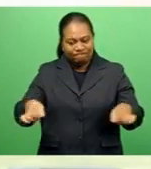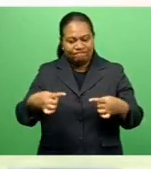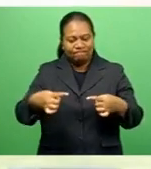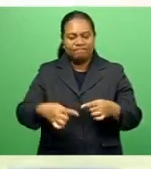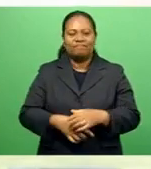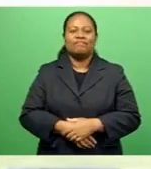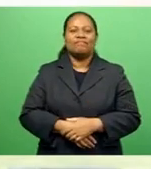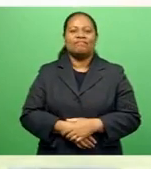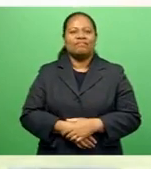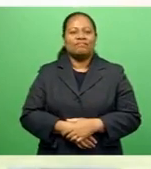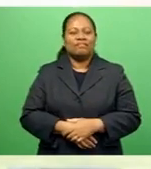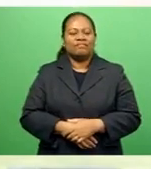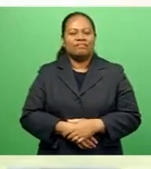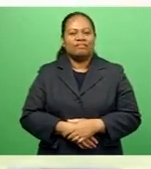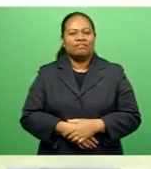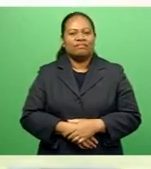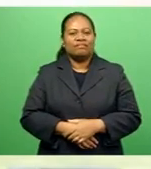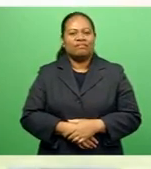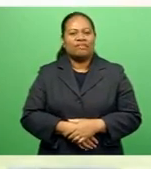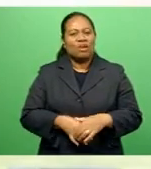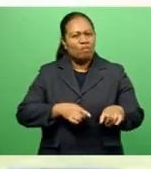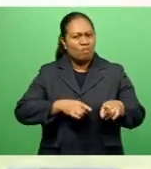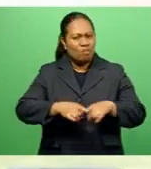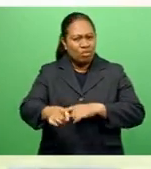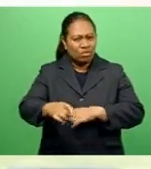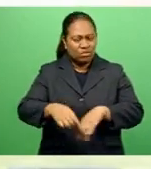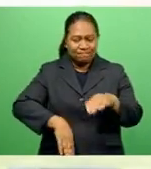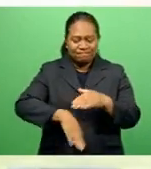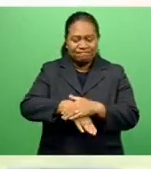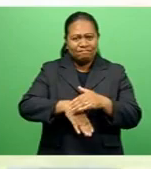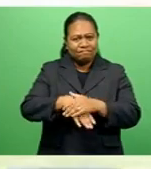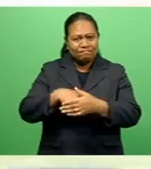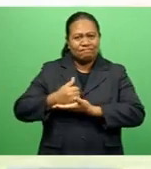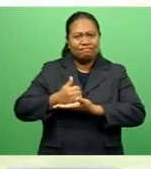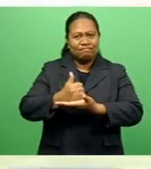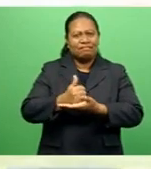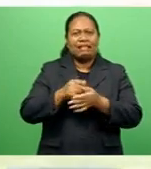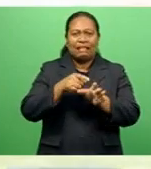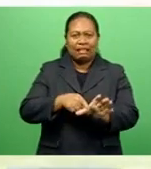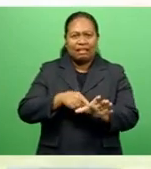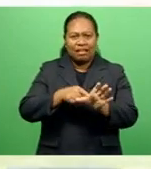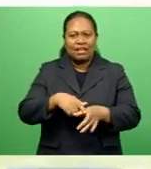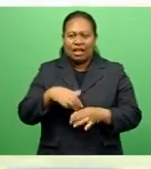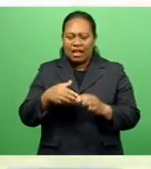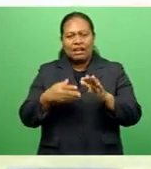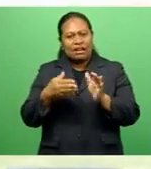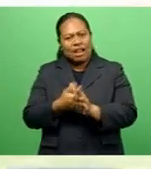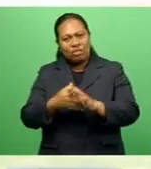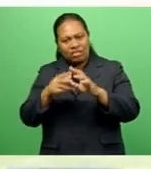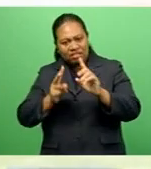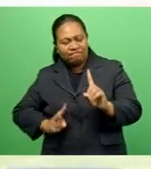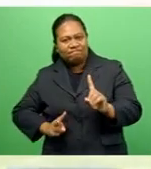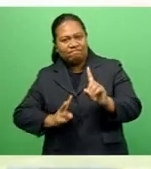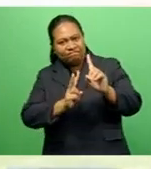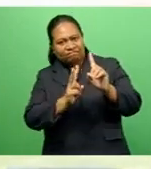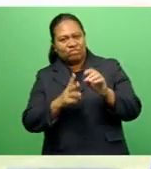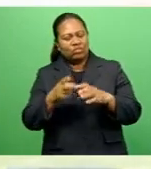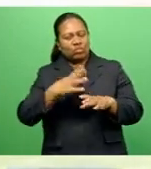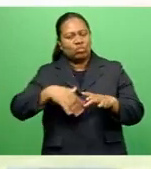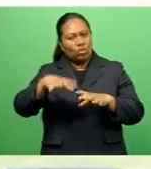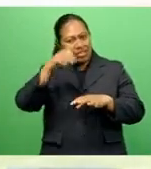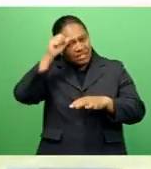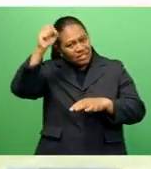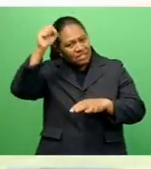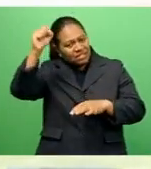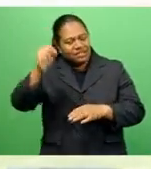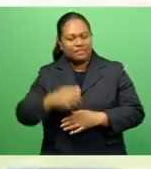that there's a lot of young football fans that are looking up to you, that are strong fans of your clubs,